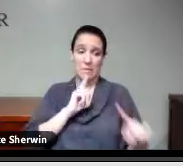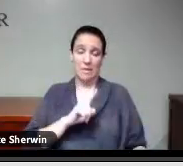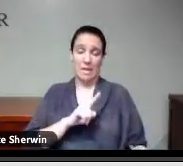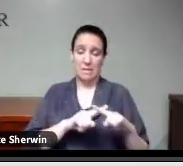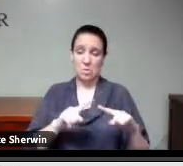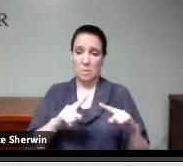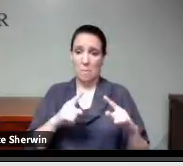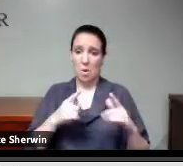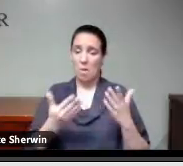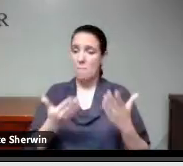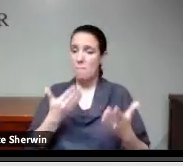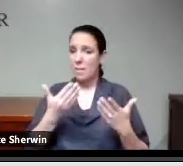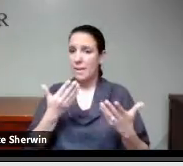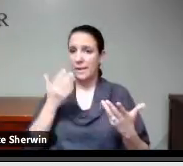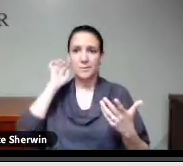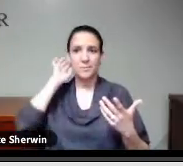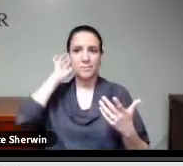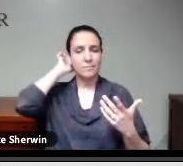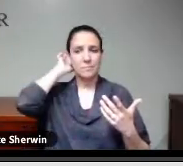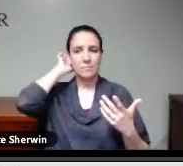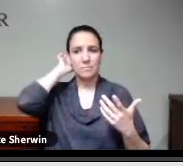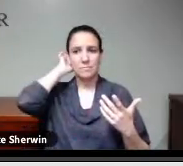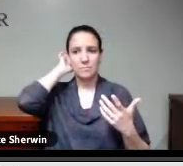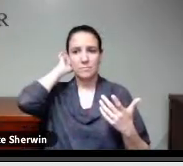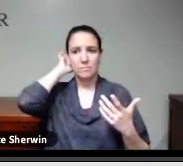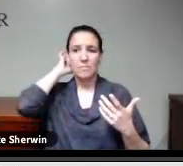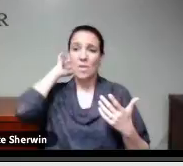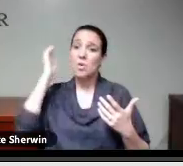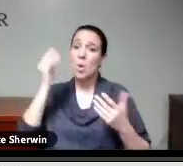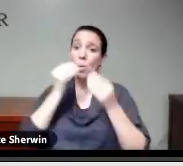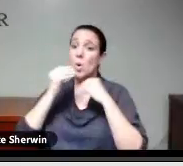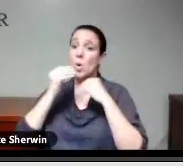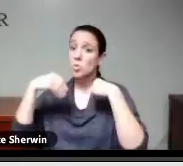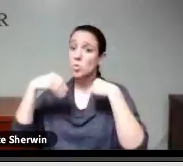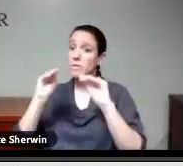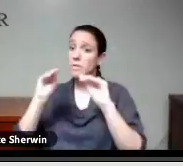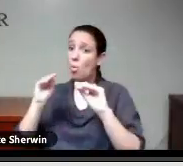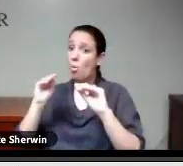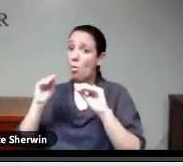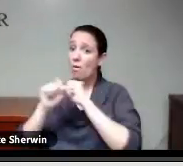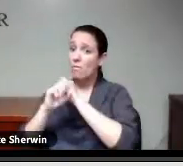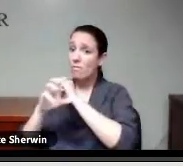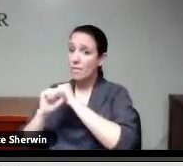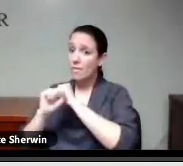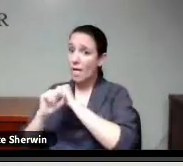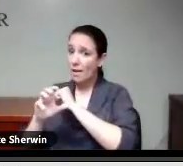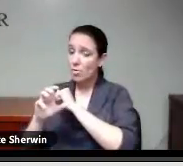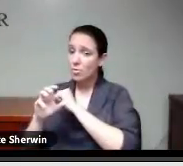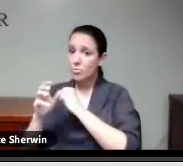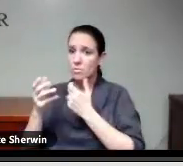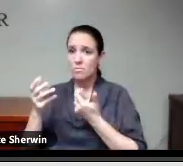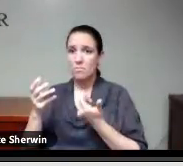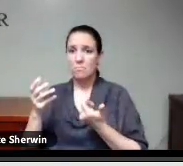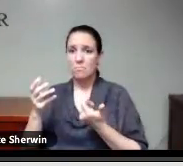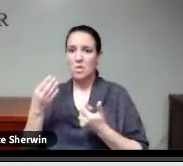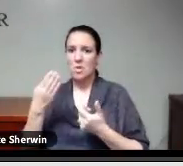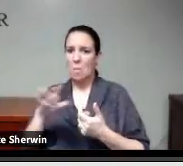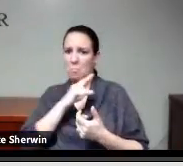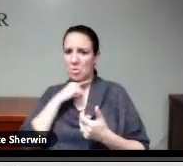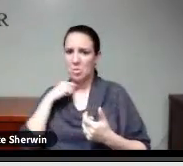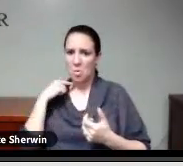as simple as maybe grocery store flyers. I'm thinking of, blue collar workers. It's not necessarily going to be that you